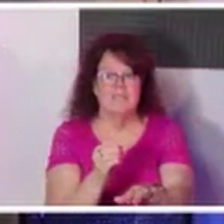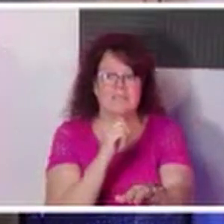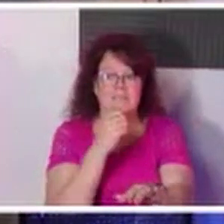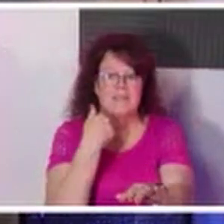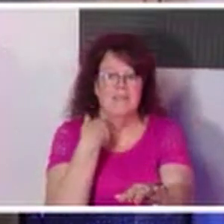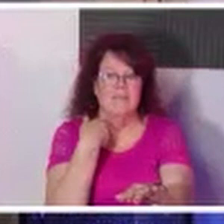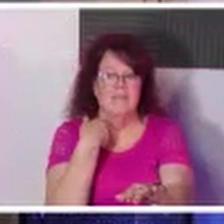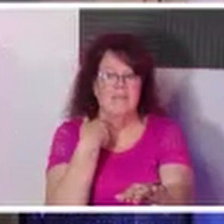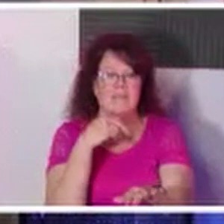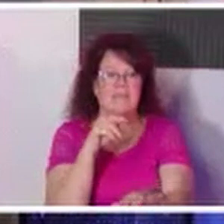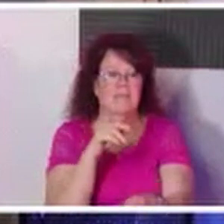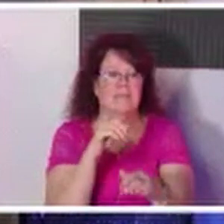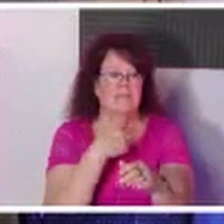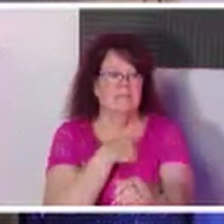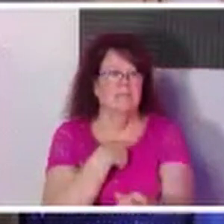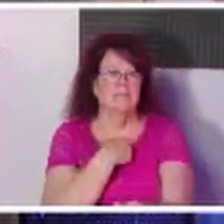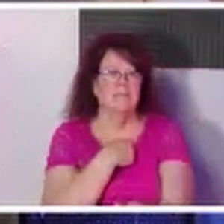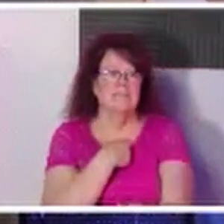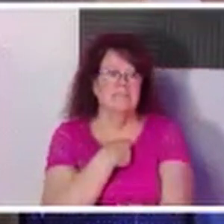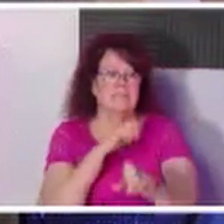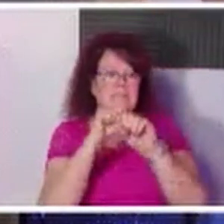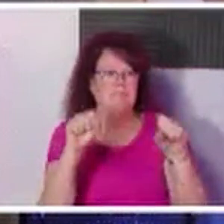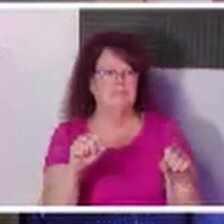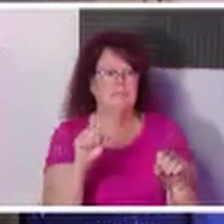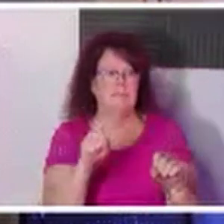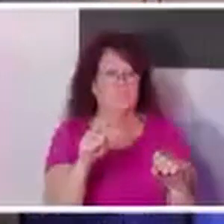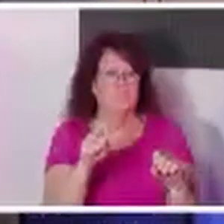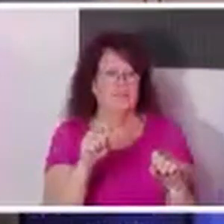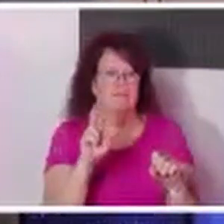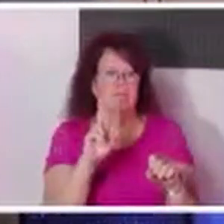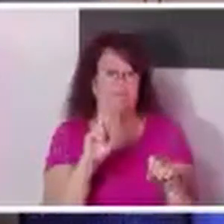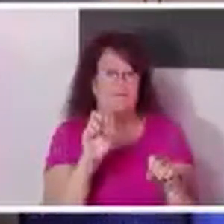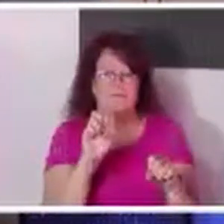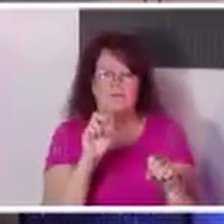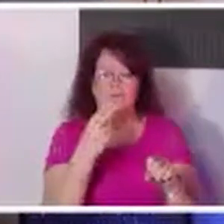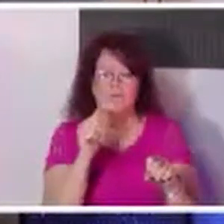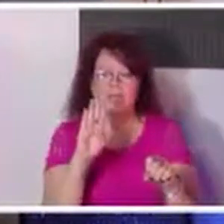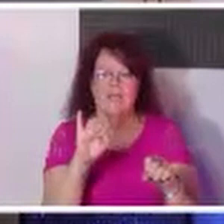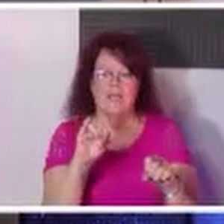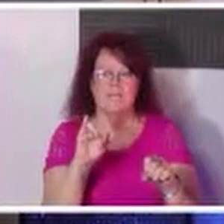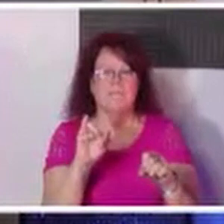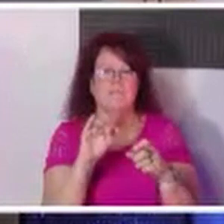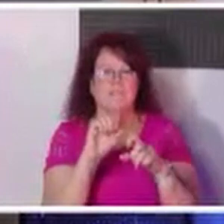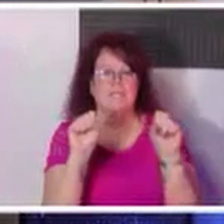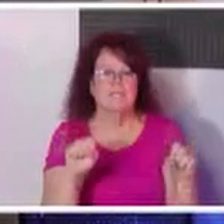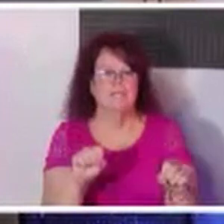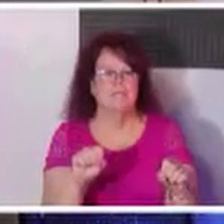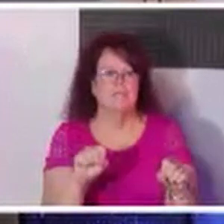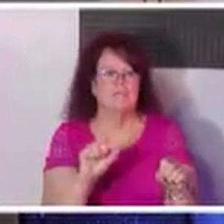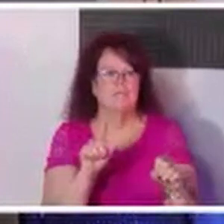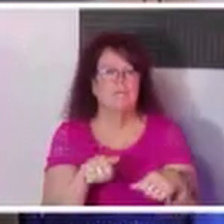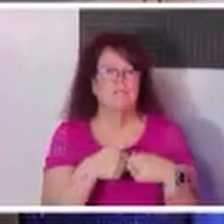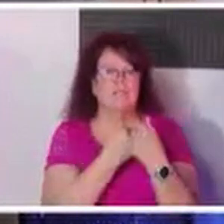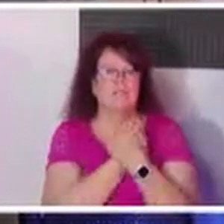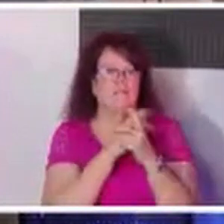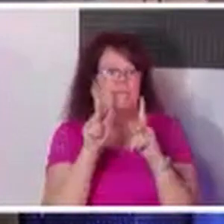a retributive type of system, we need to have a rehabilitation and a peace system. Amen? Where we love these people,